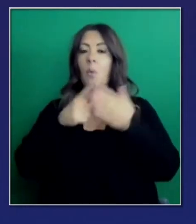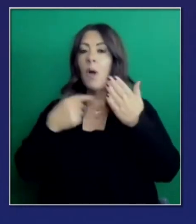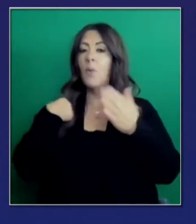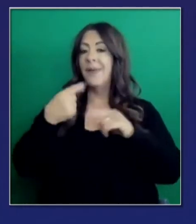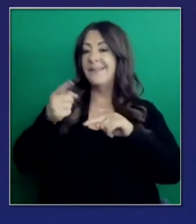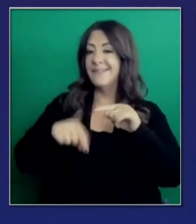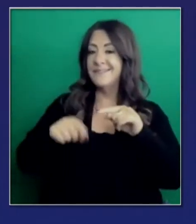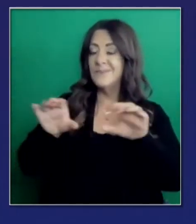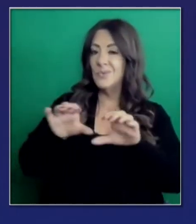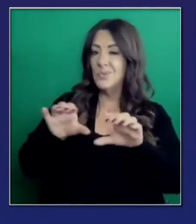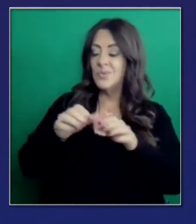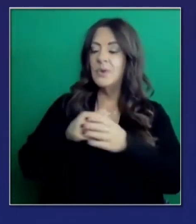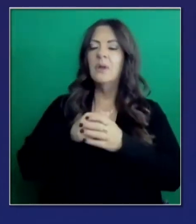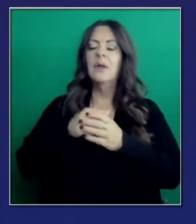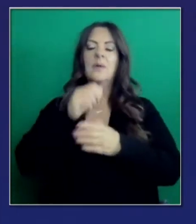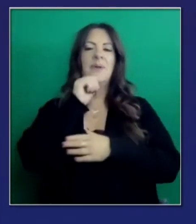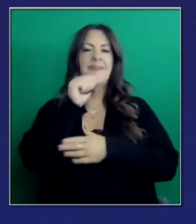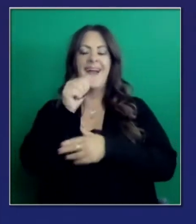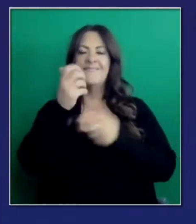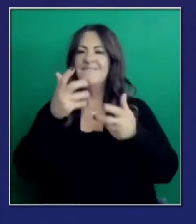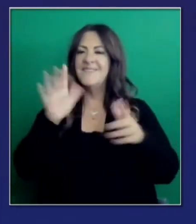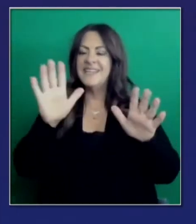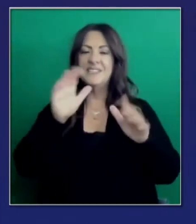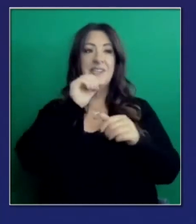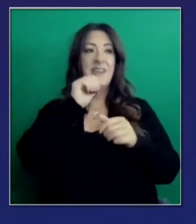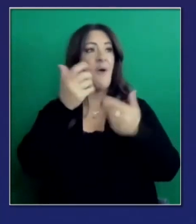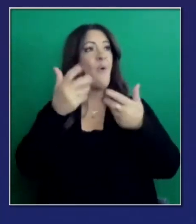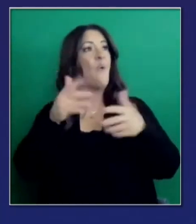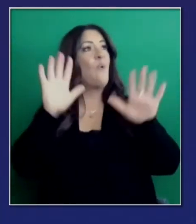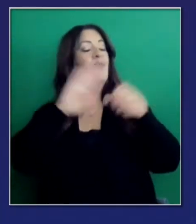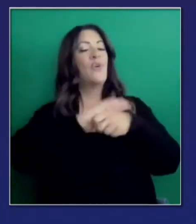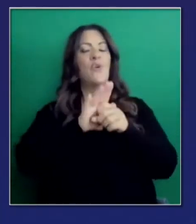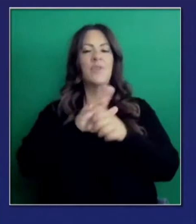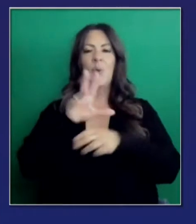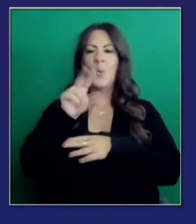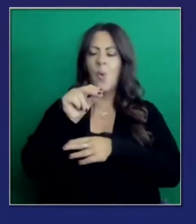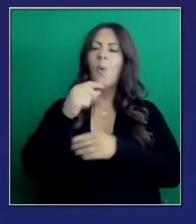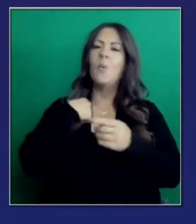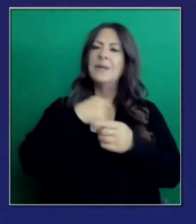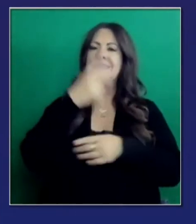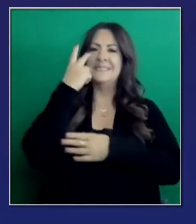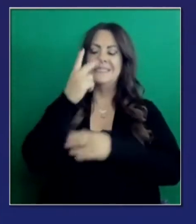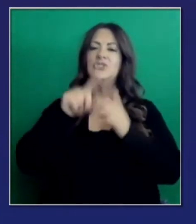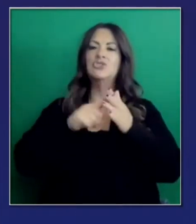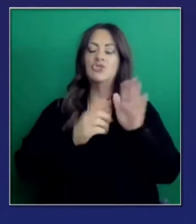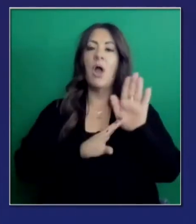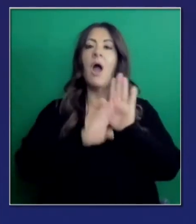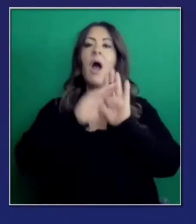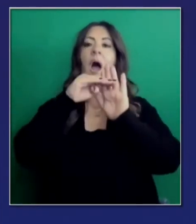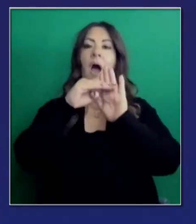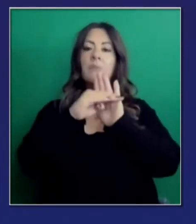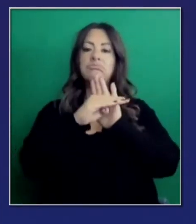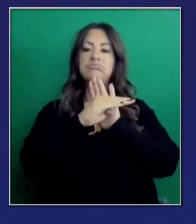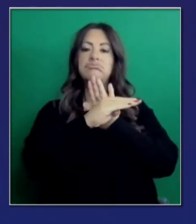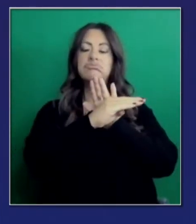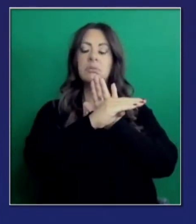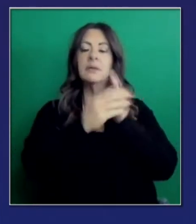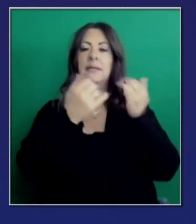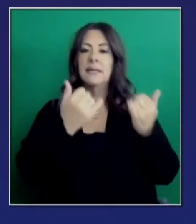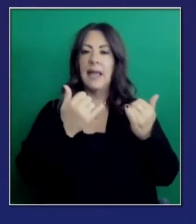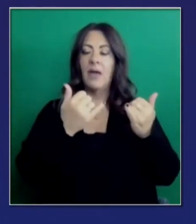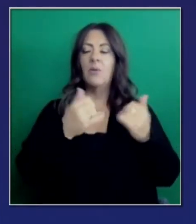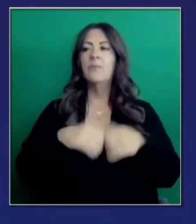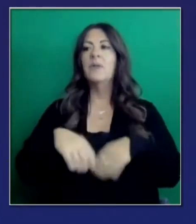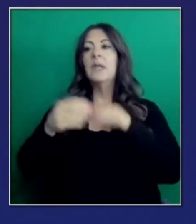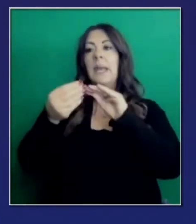we're not out of the woods. We're seeing a flattening of the curve. Everything that should be up is up. Everything that should be down is down. Case rates,